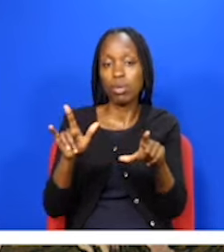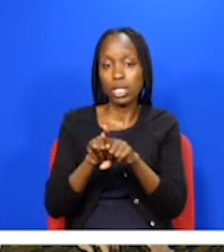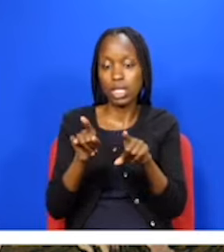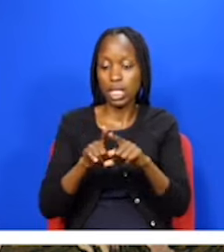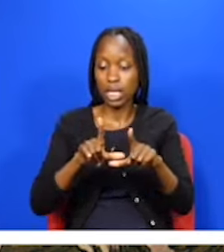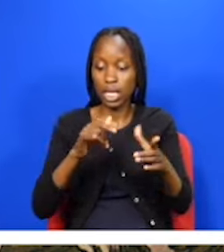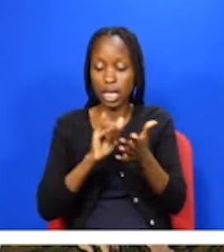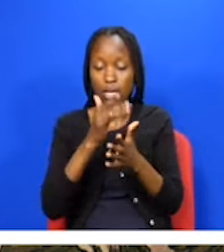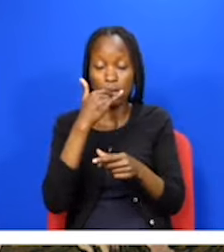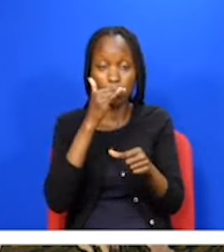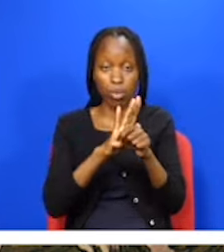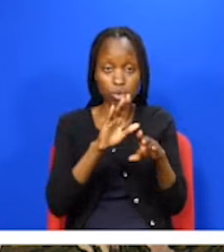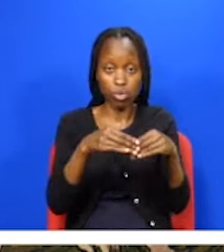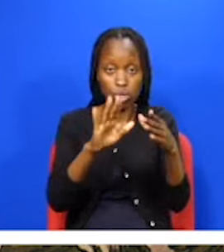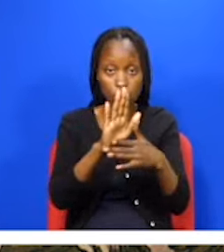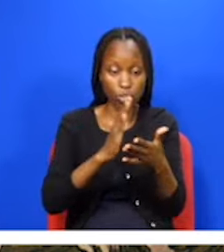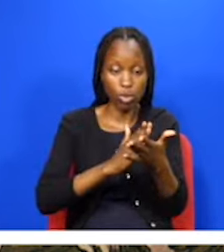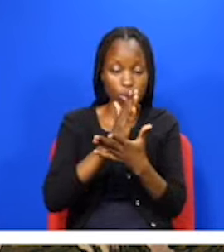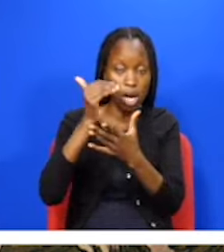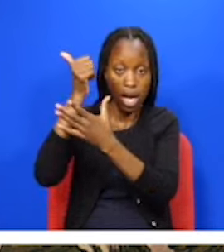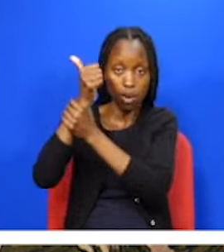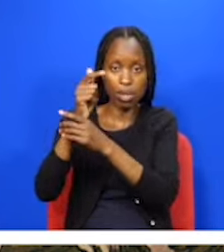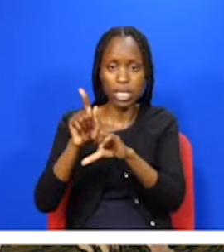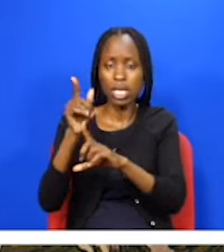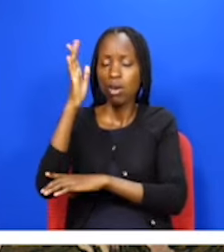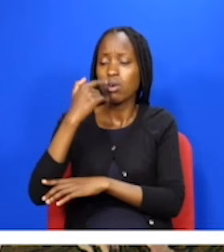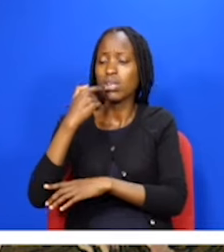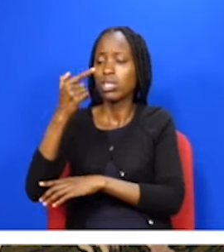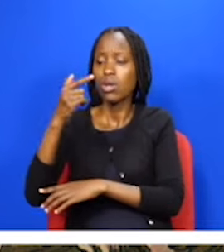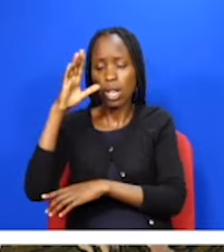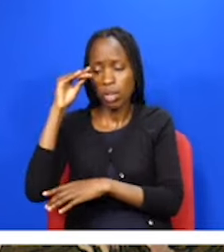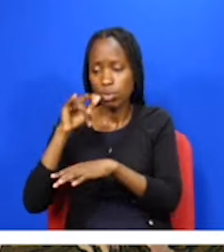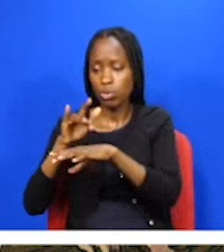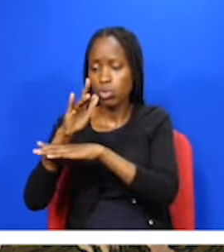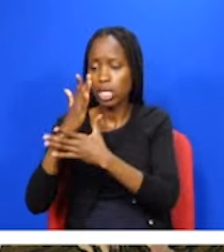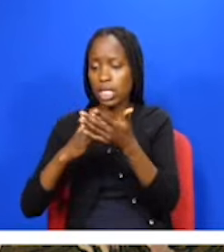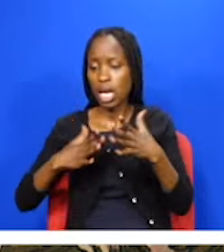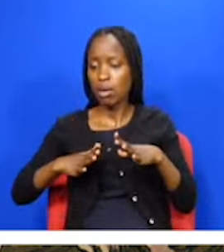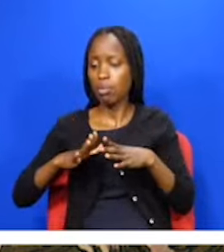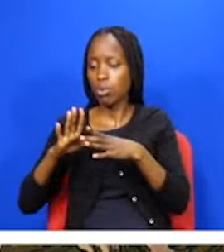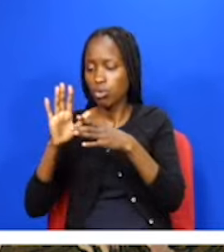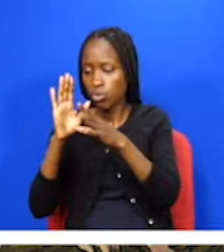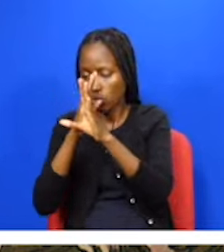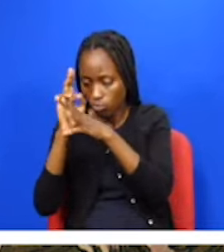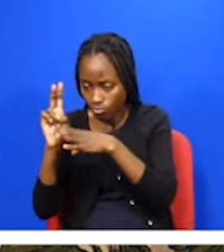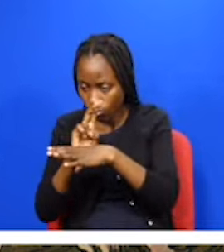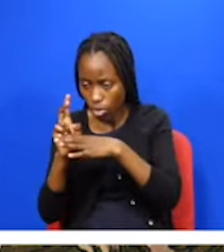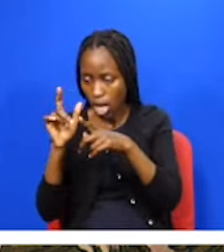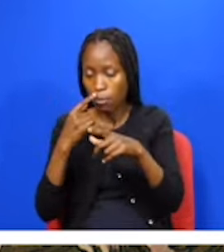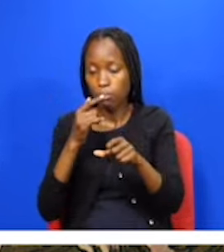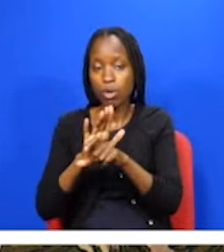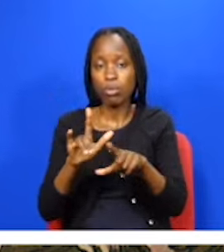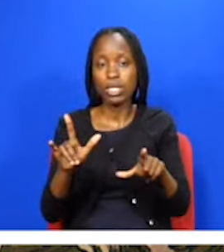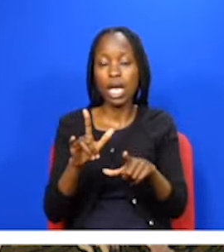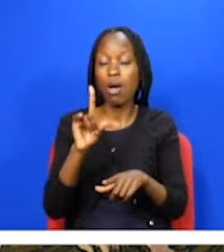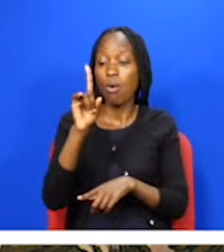had promised them through Abraham. God told Moses to send some men to spy out the land of Canaan, a man from each